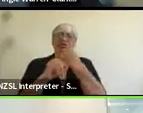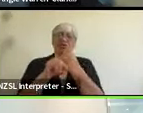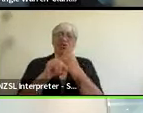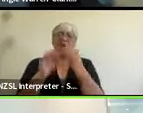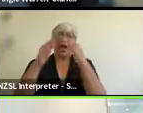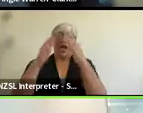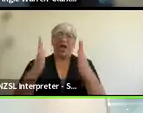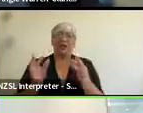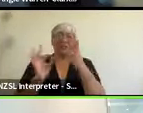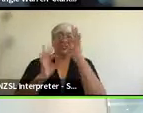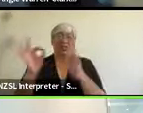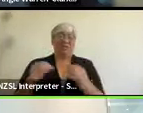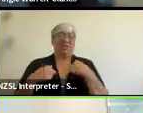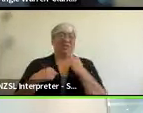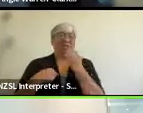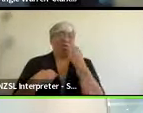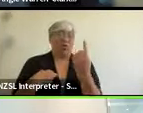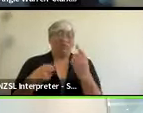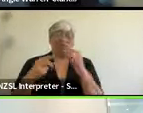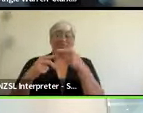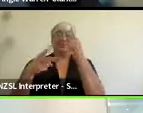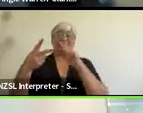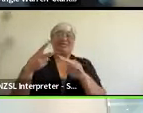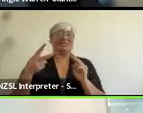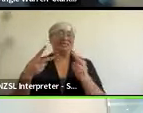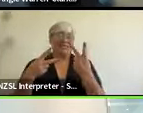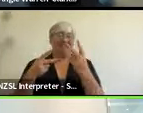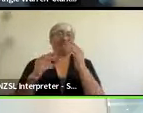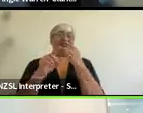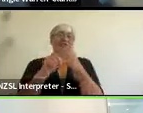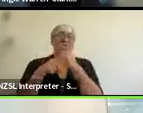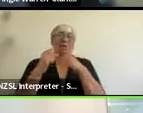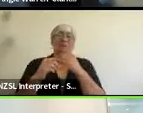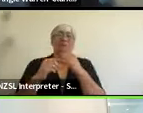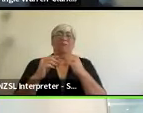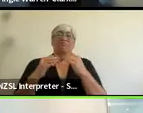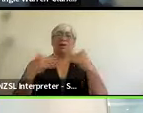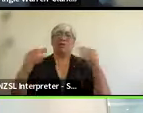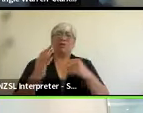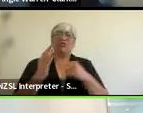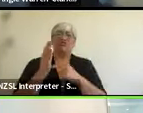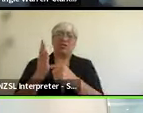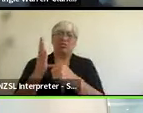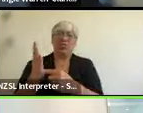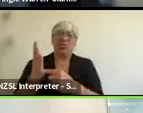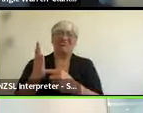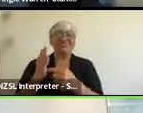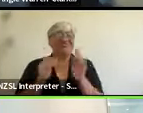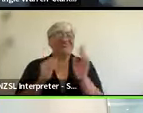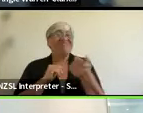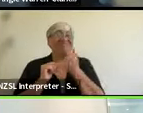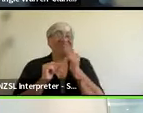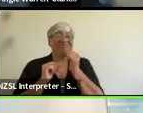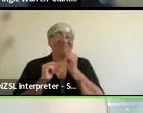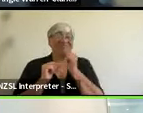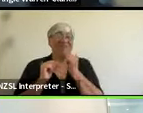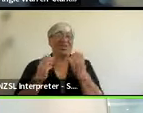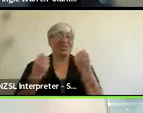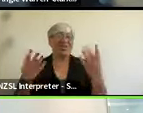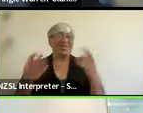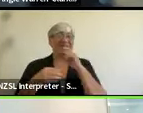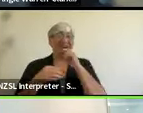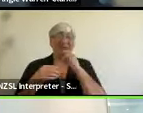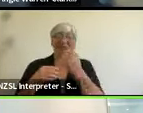That's the first thing. The second thing is public transport. I know there's been problems with staff shortages